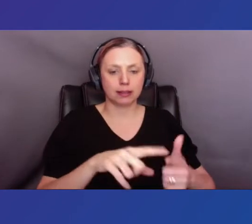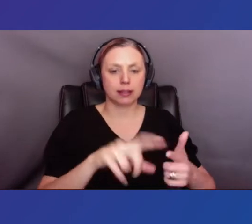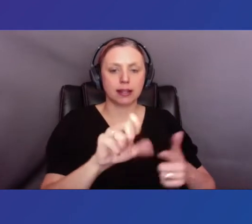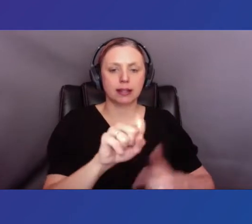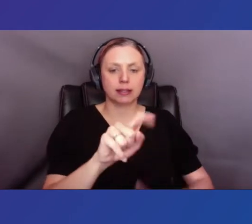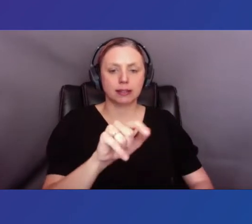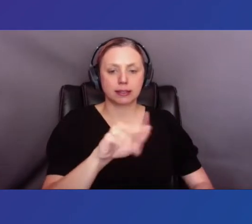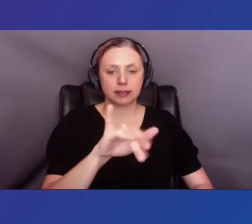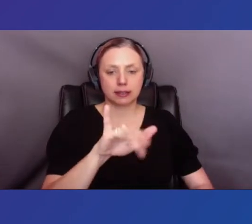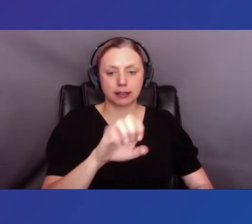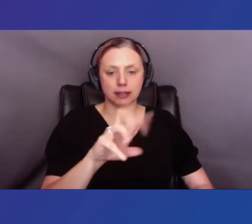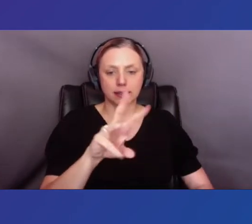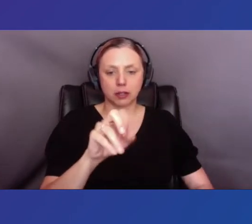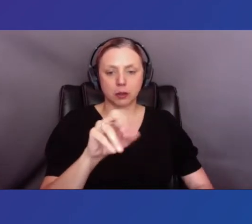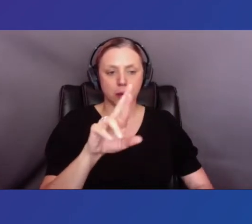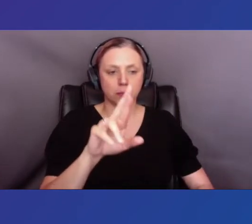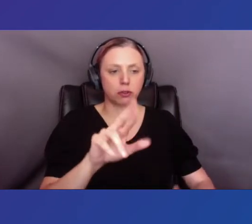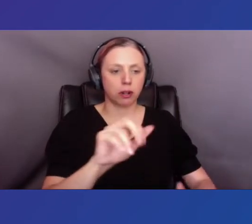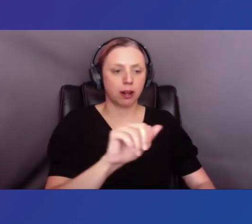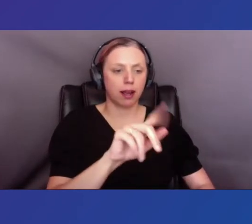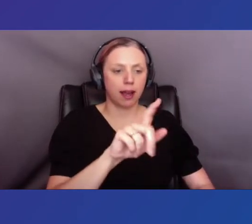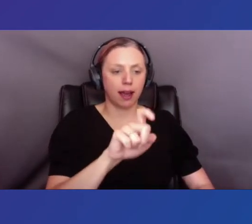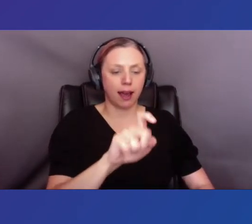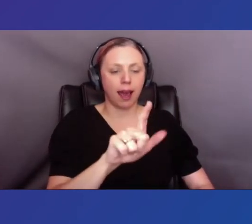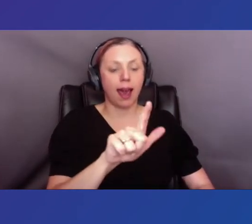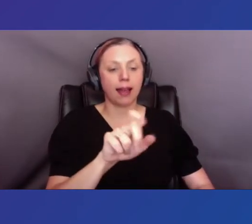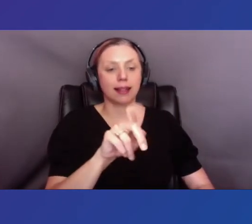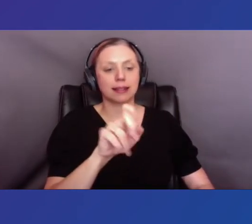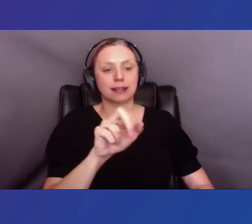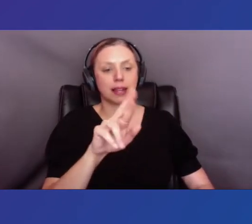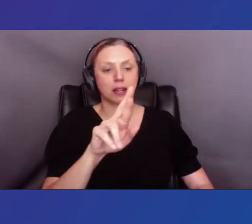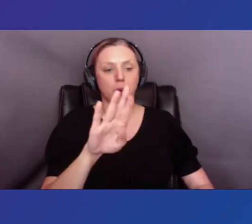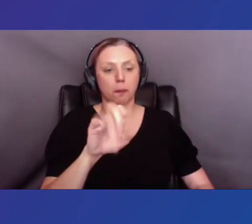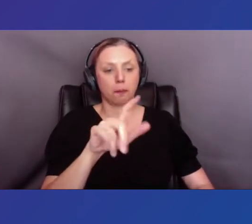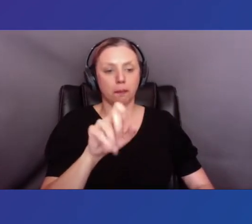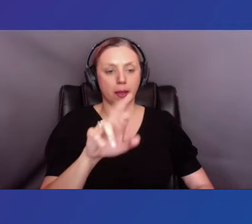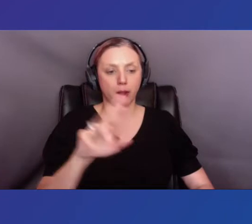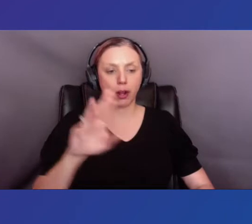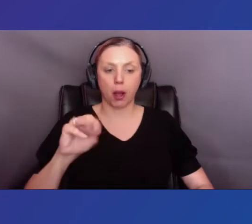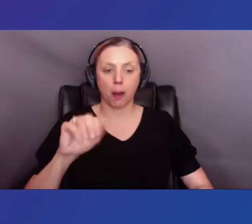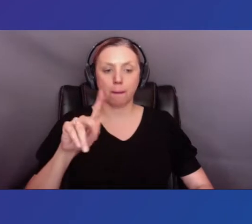Thomas, Ananya Chatterjea, and Ronald K. Alexander.